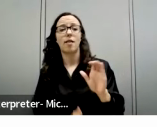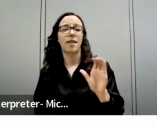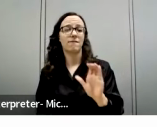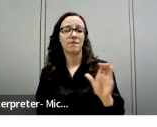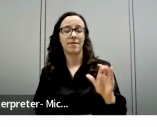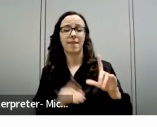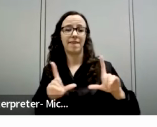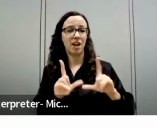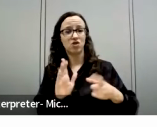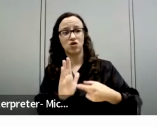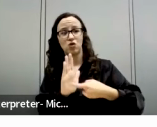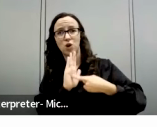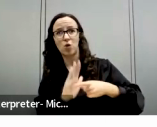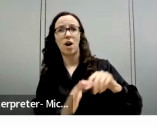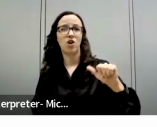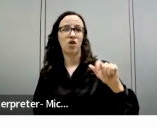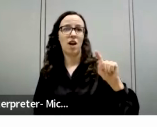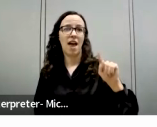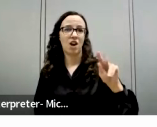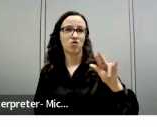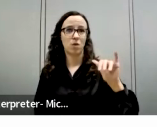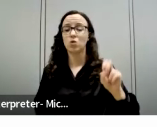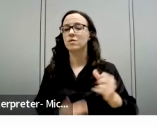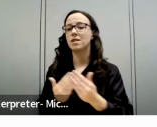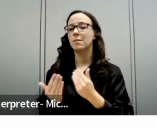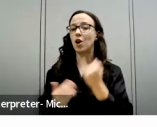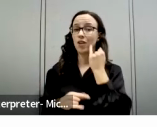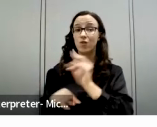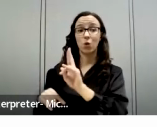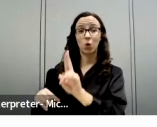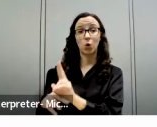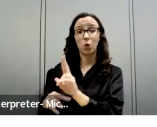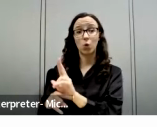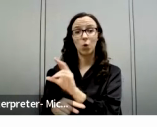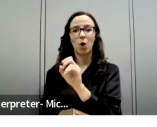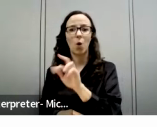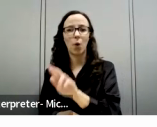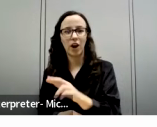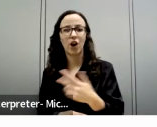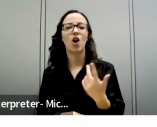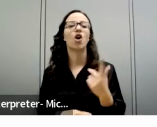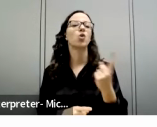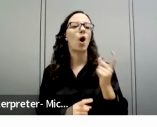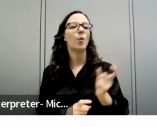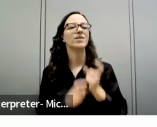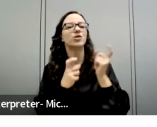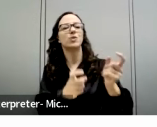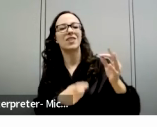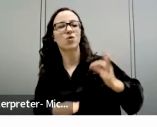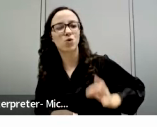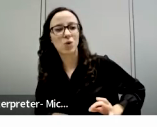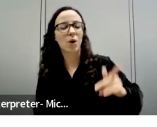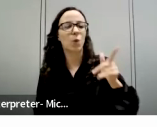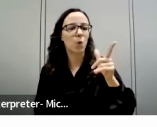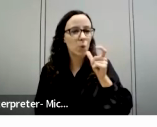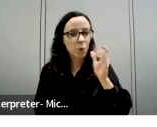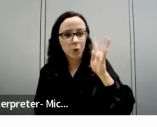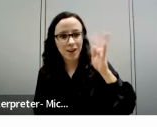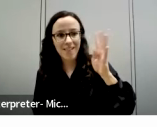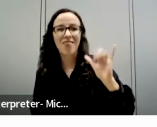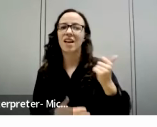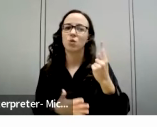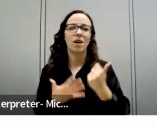require attribution. Even if you're just using an OER, but you're not adapting it, you always have to attribute where it came from. That's one of the principal